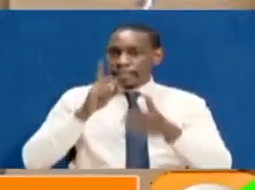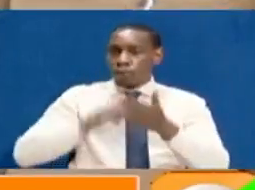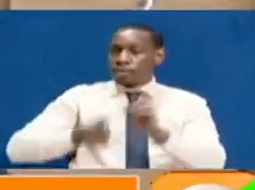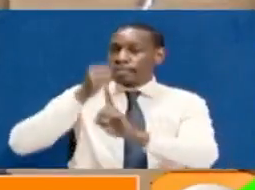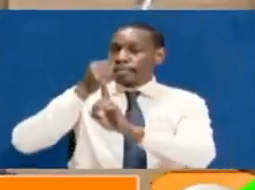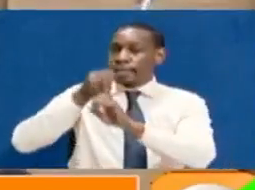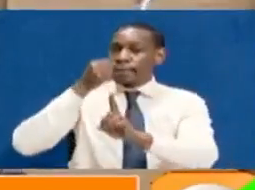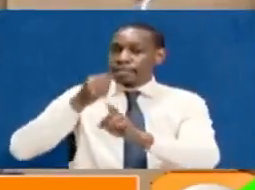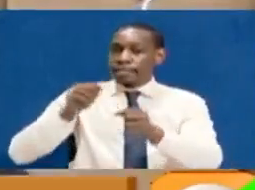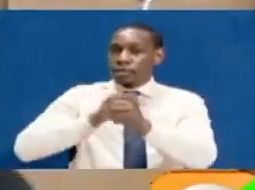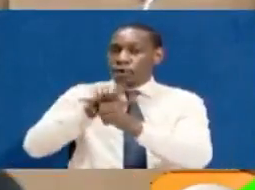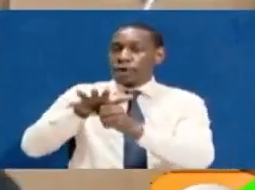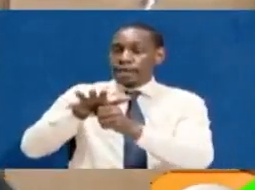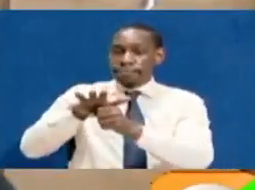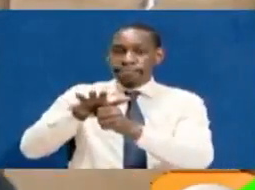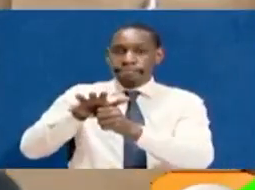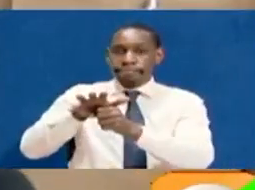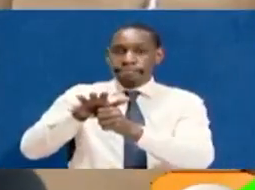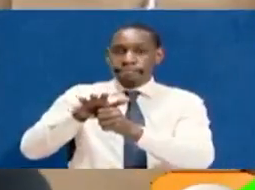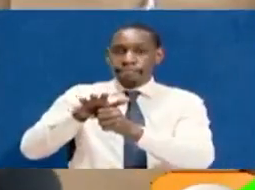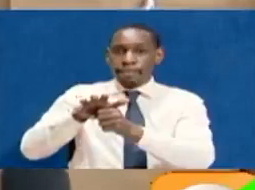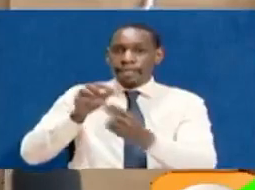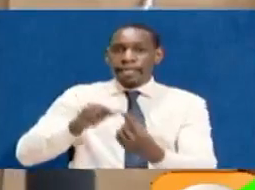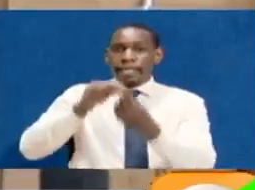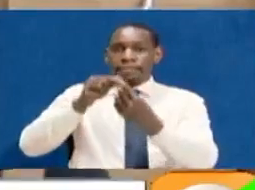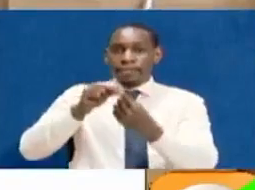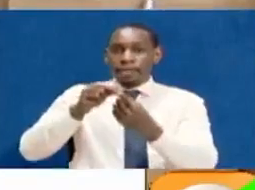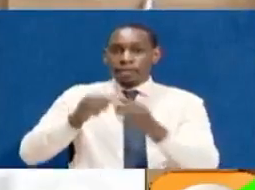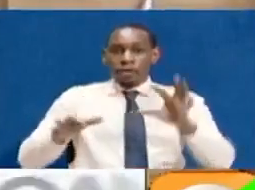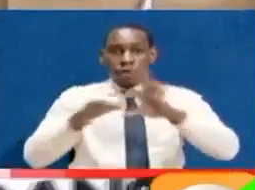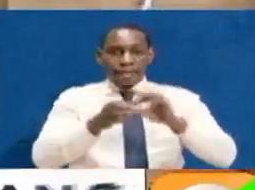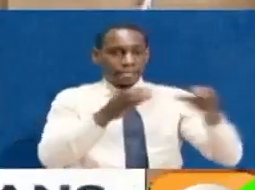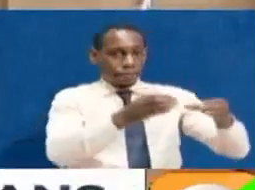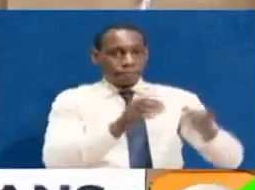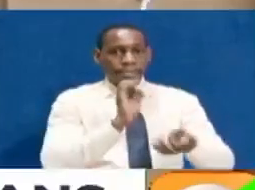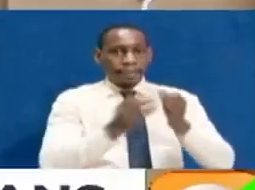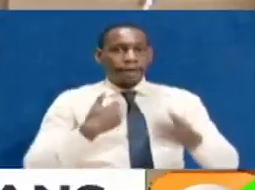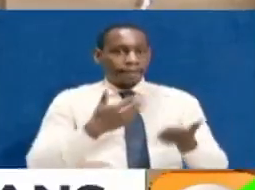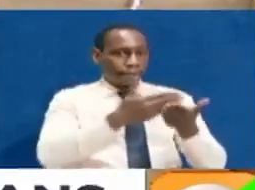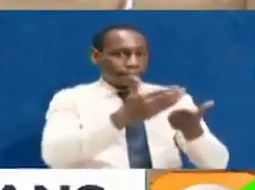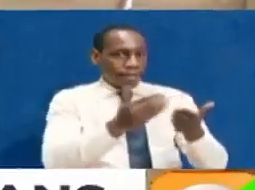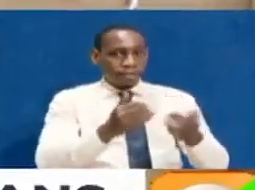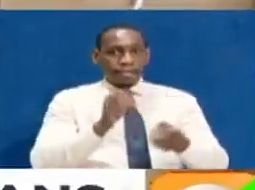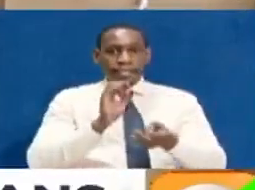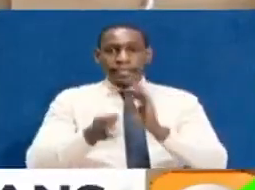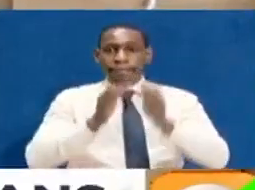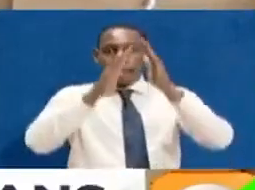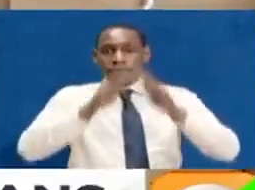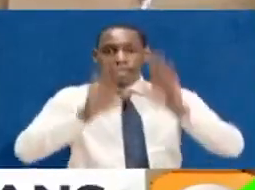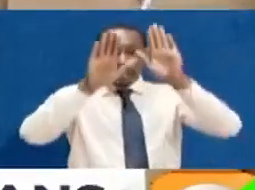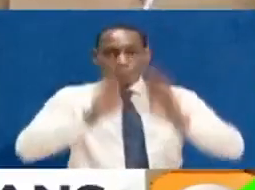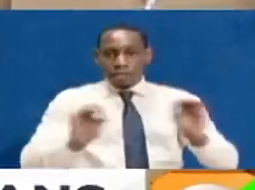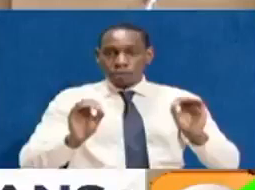the impact of the COVID-19, especially in the cooperative movement, whether they are circles, where they are housed, it does not